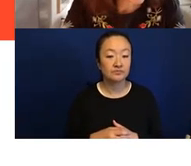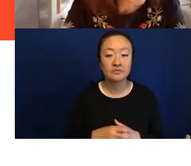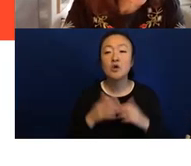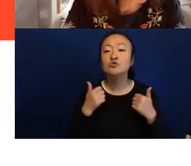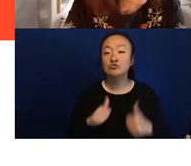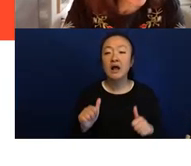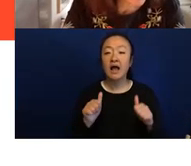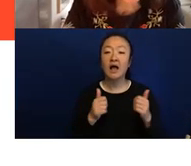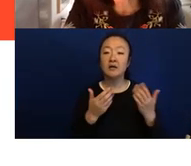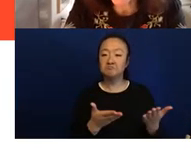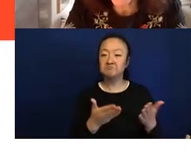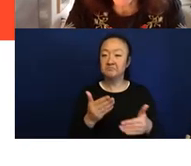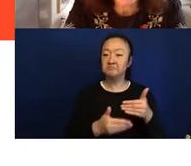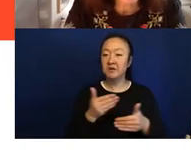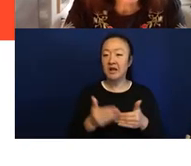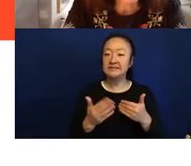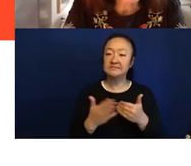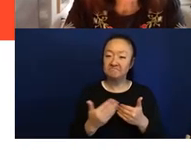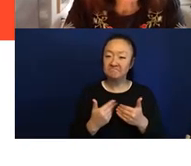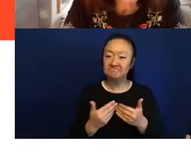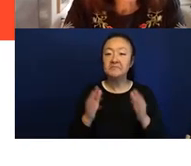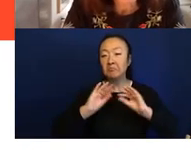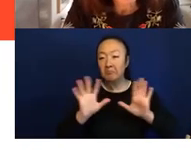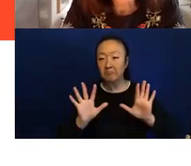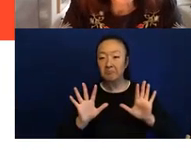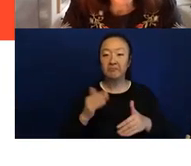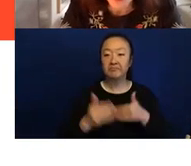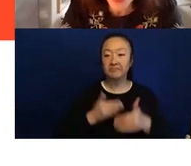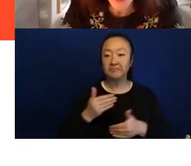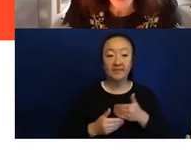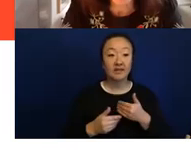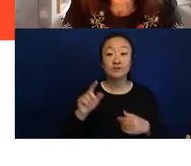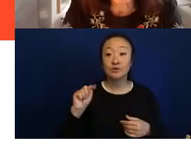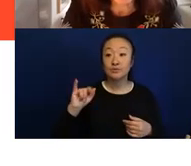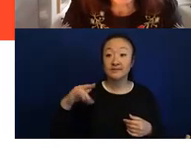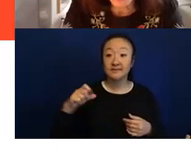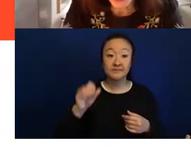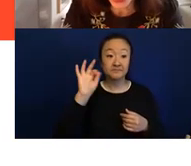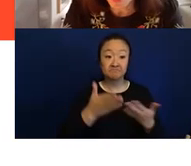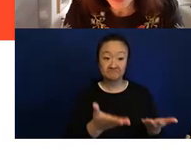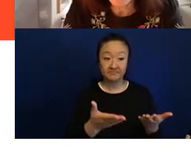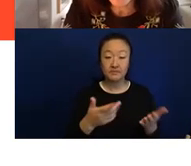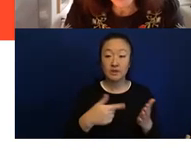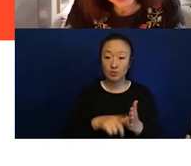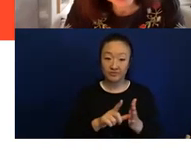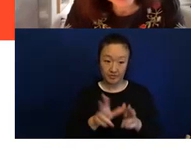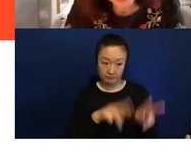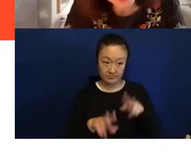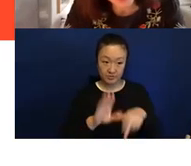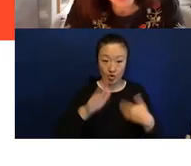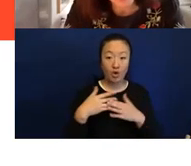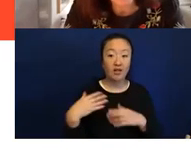easier or clearer. So the tips: review all